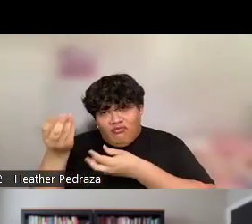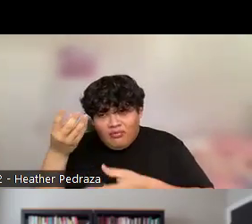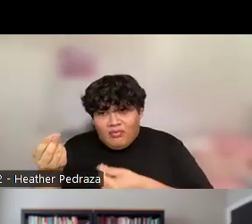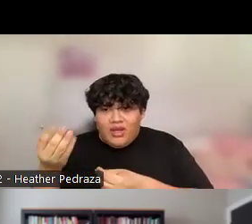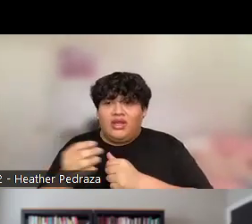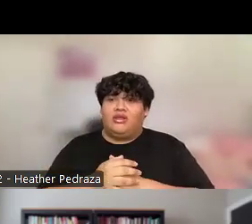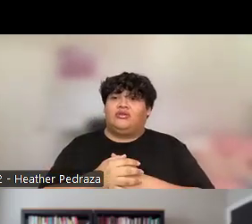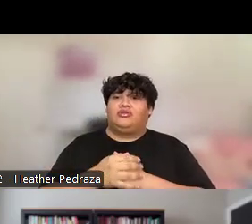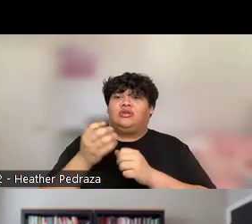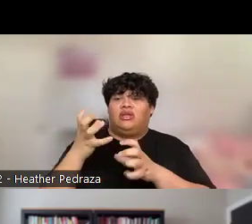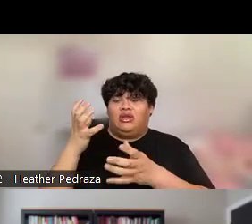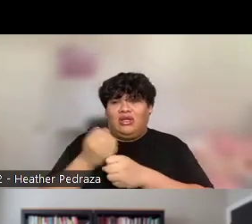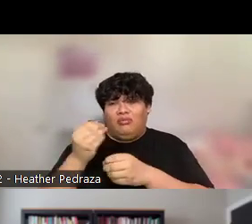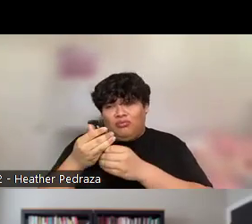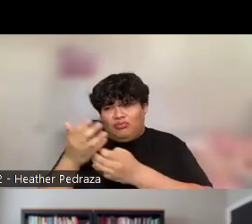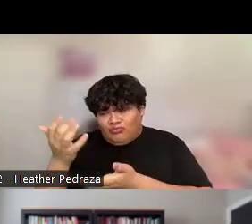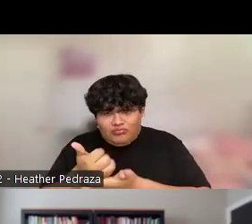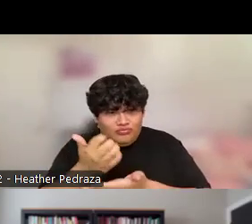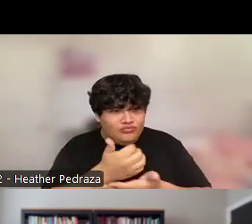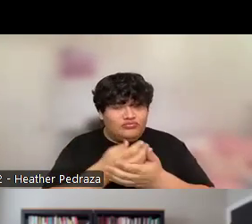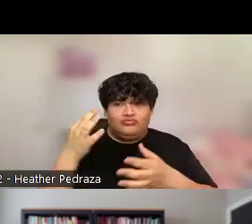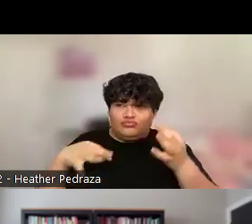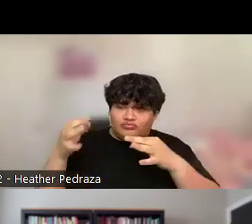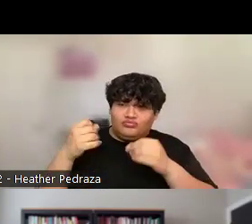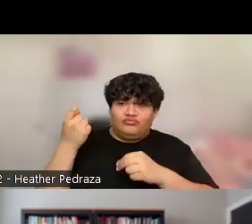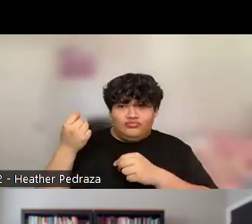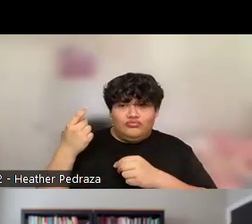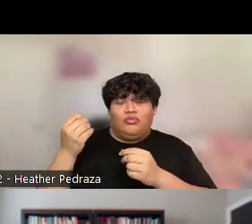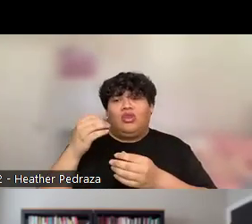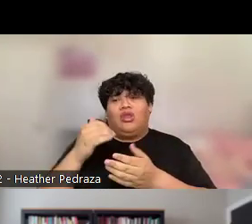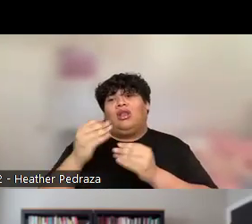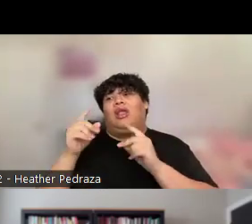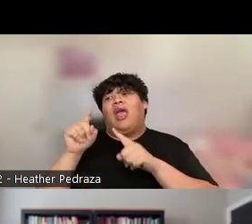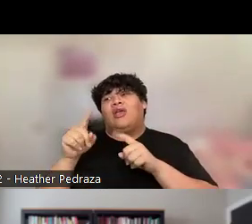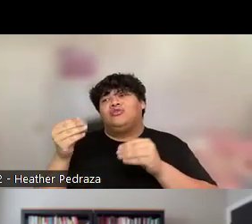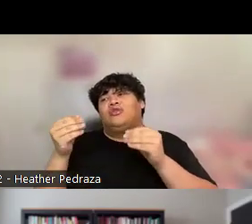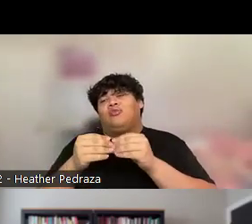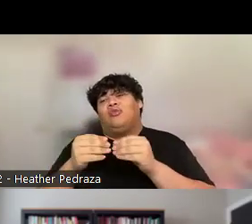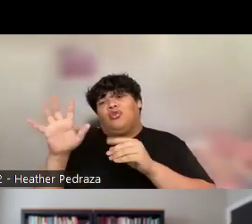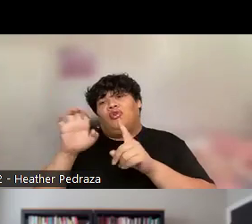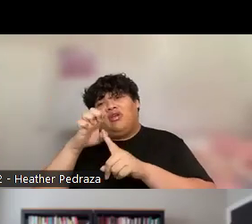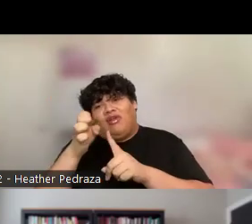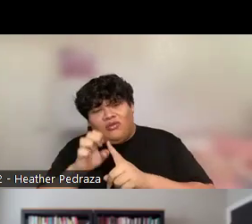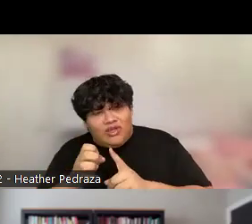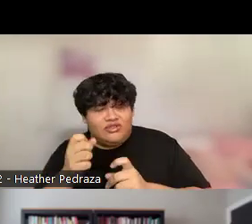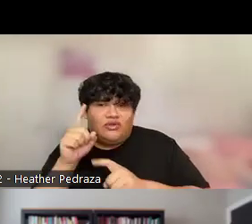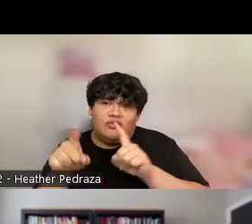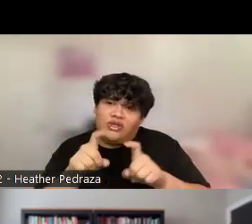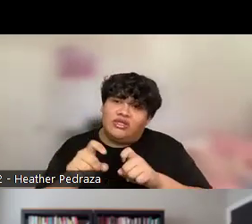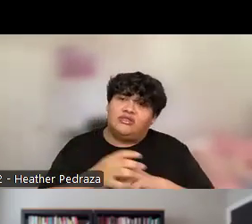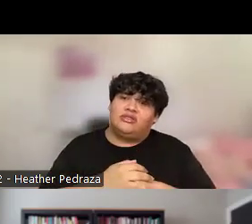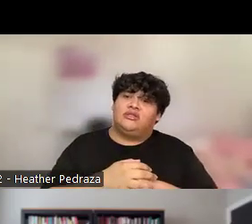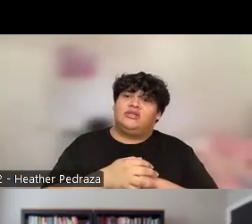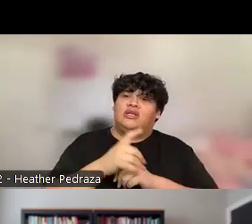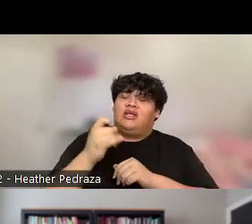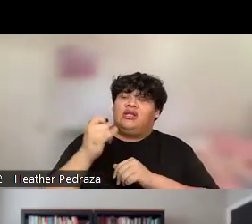6 components of the MPA implementation and help us answer our evaluation questions. To complement what we're hearing